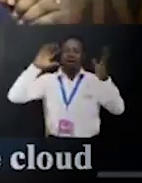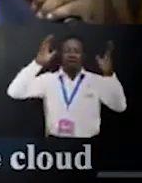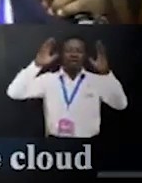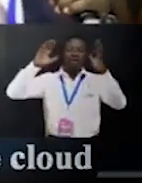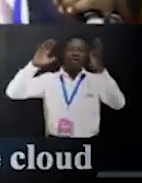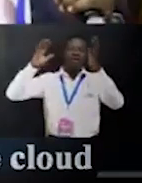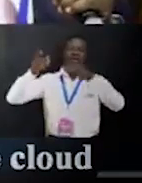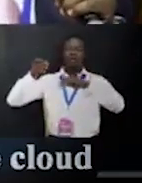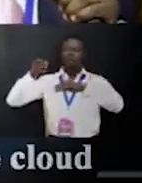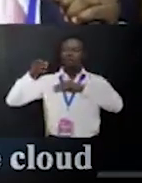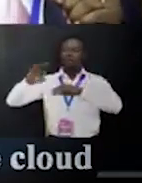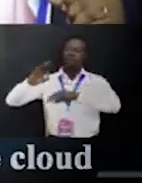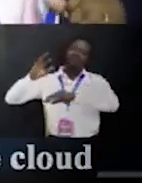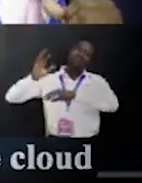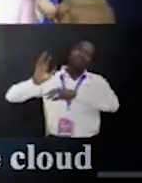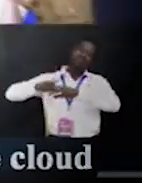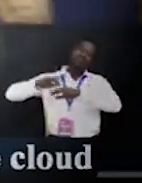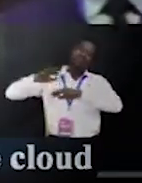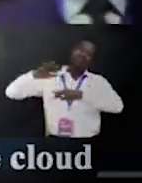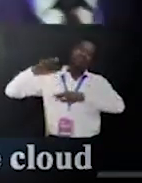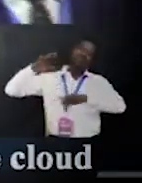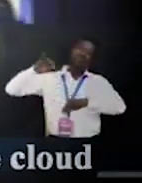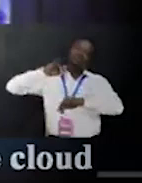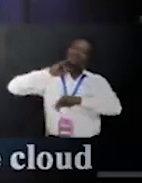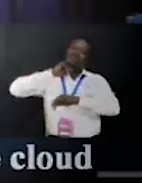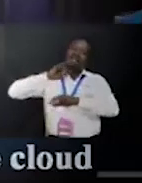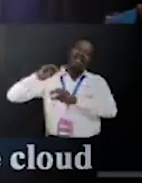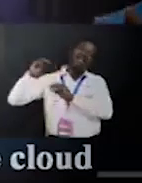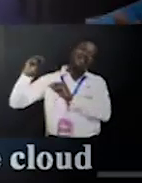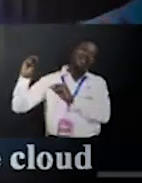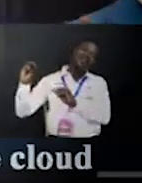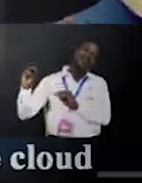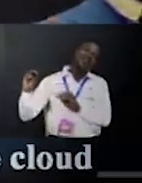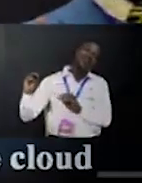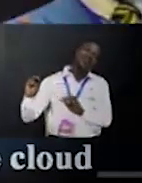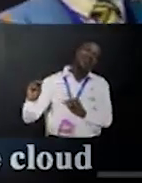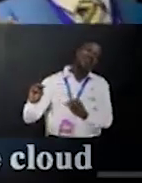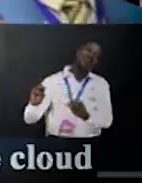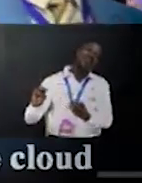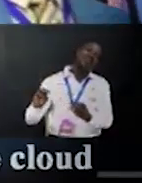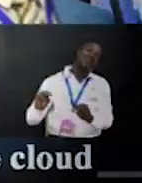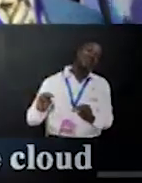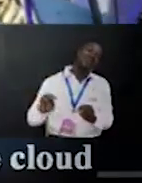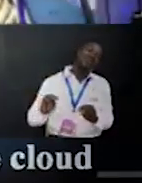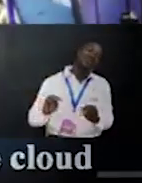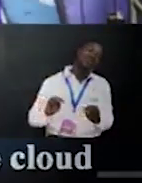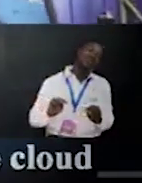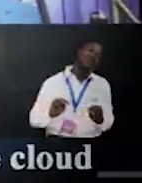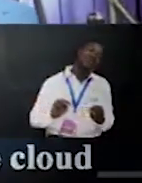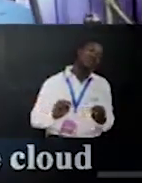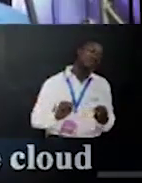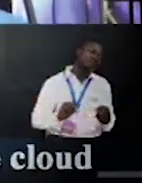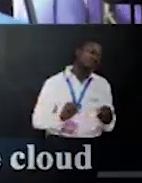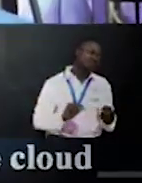God, cloud into the Spirit of God, glory, and God will begin to touch us in the name